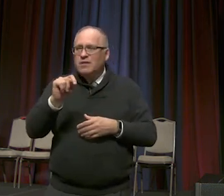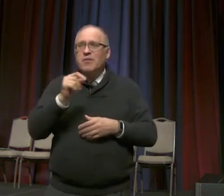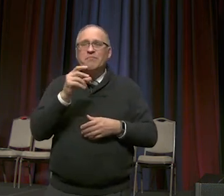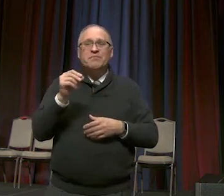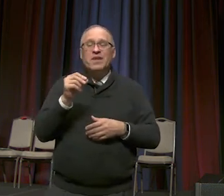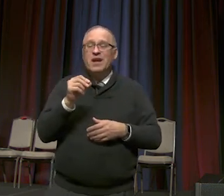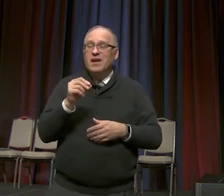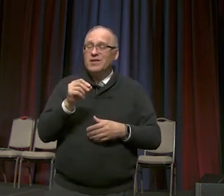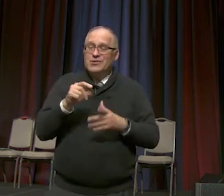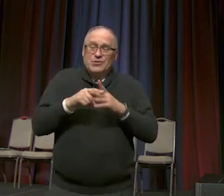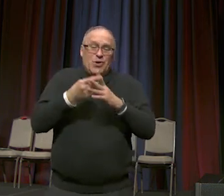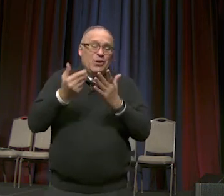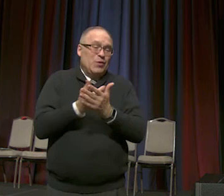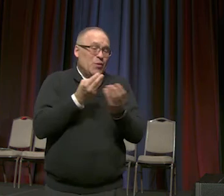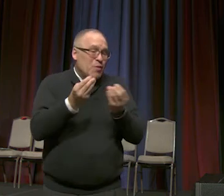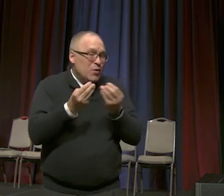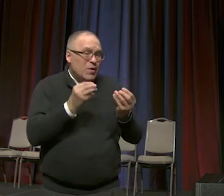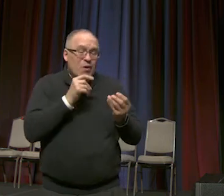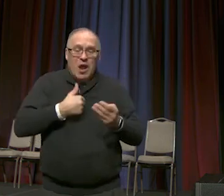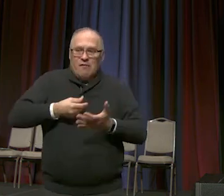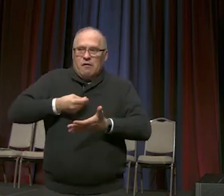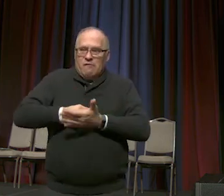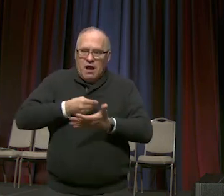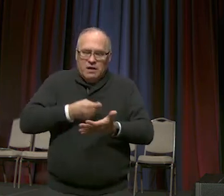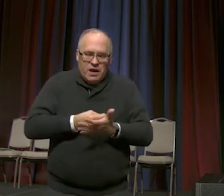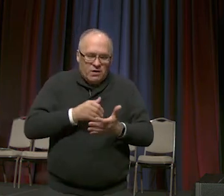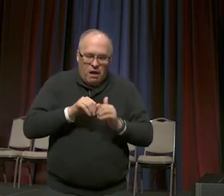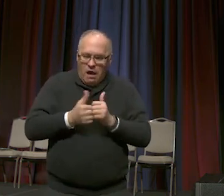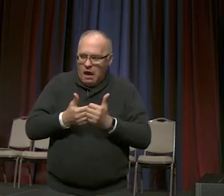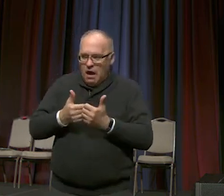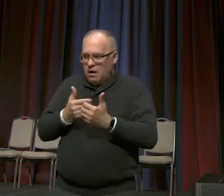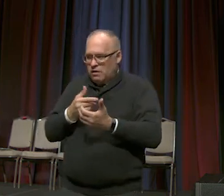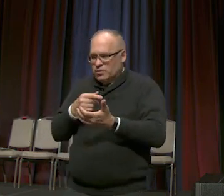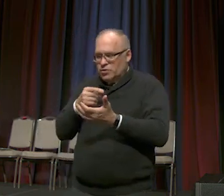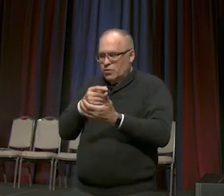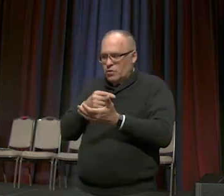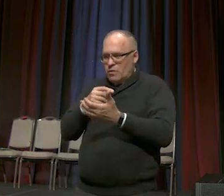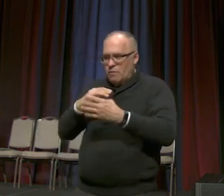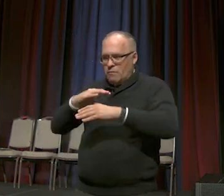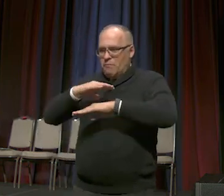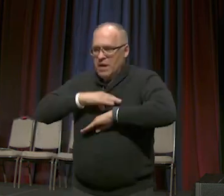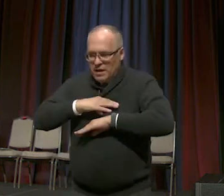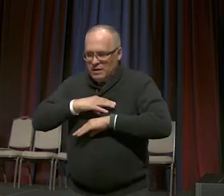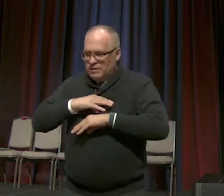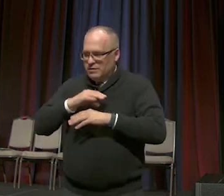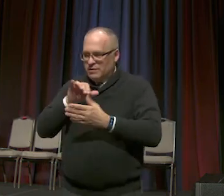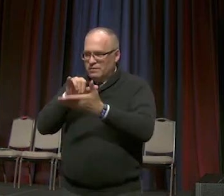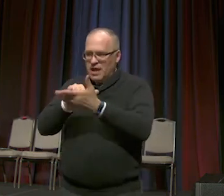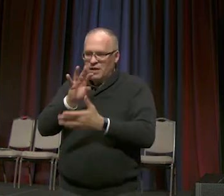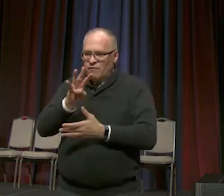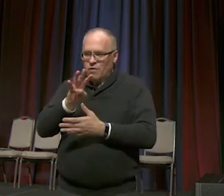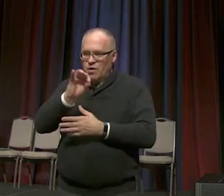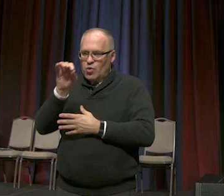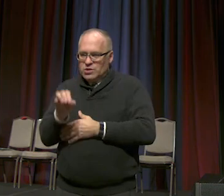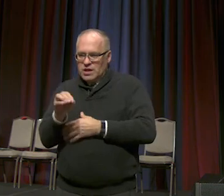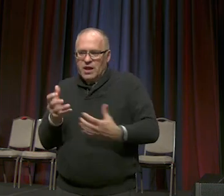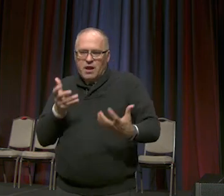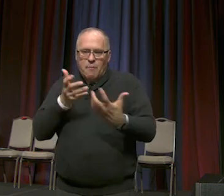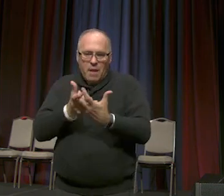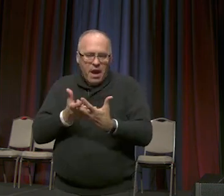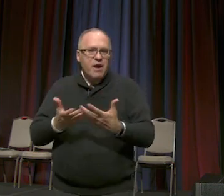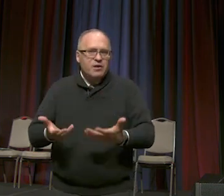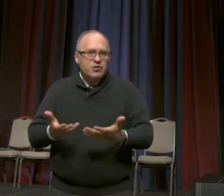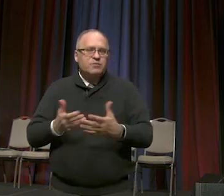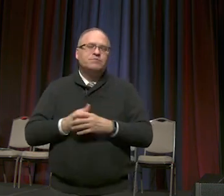don't have the financial capacity maybe to meet that full 4% match. So while it is at this point designed solely